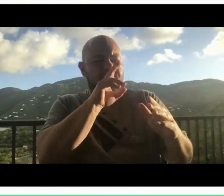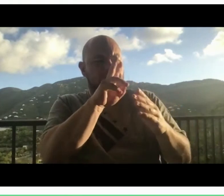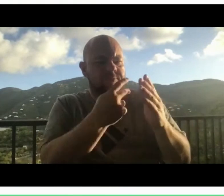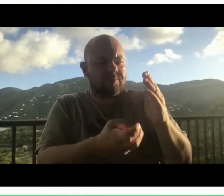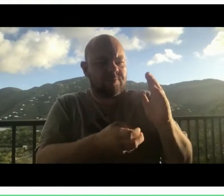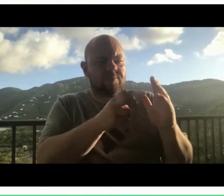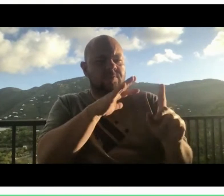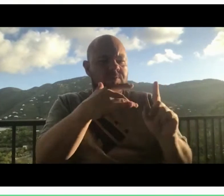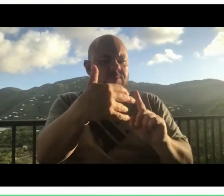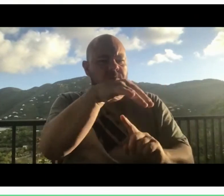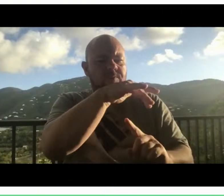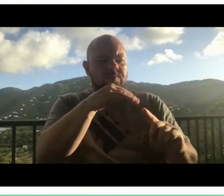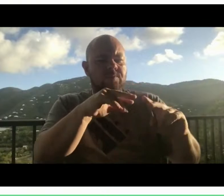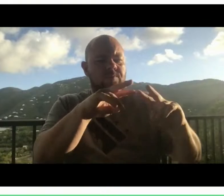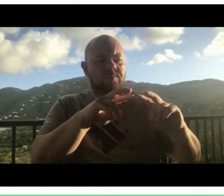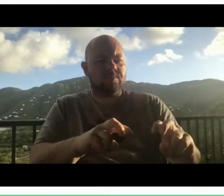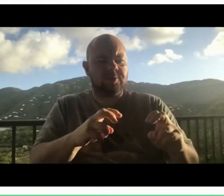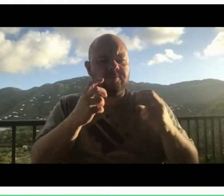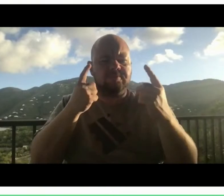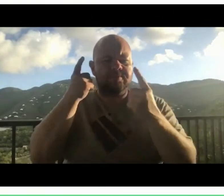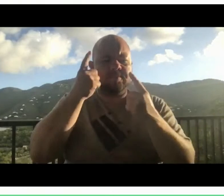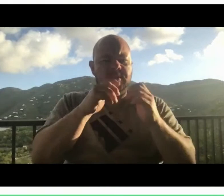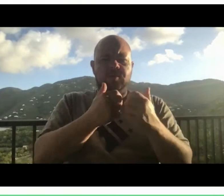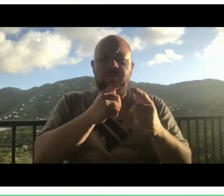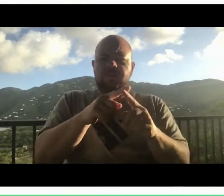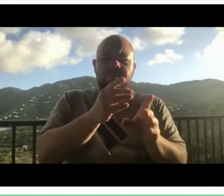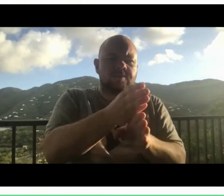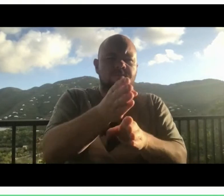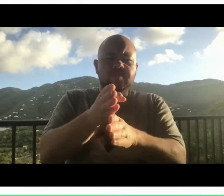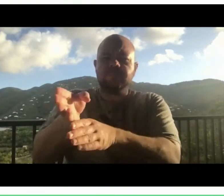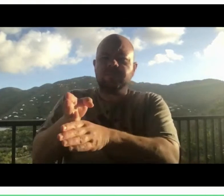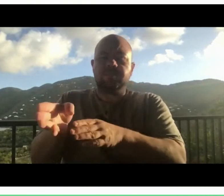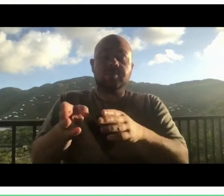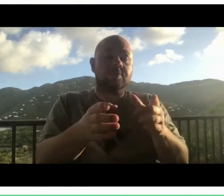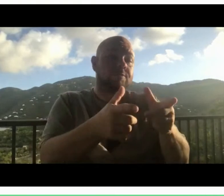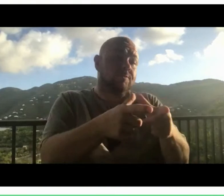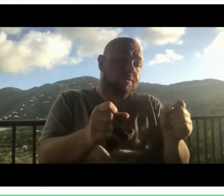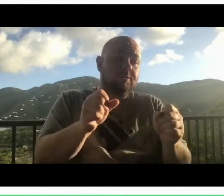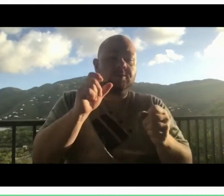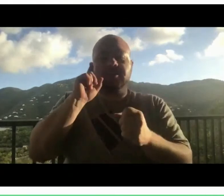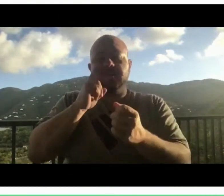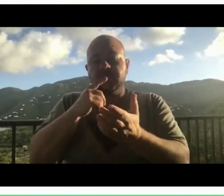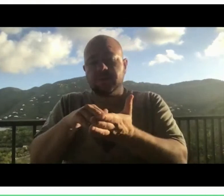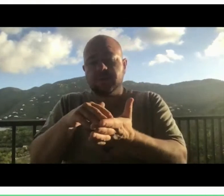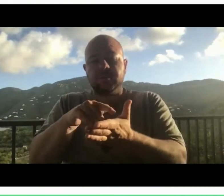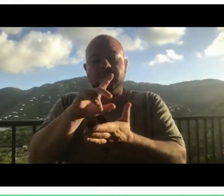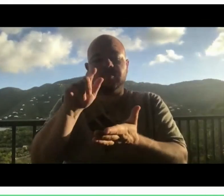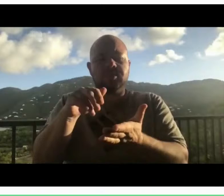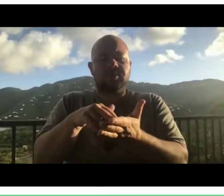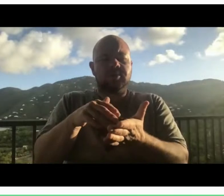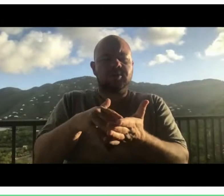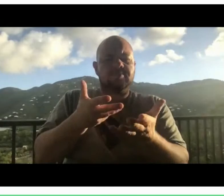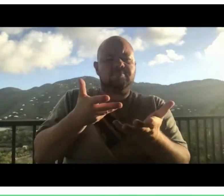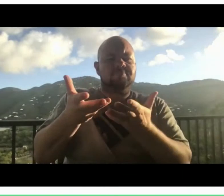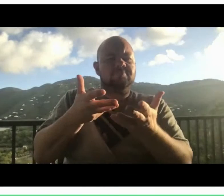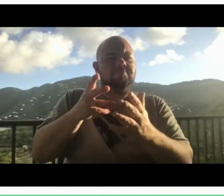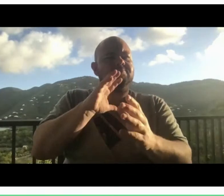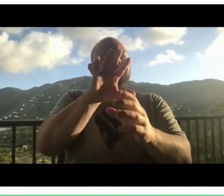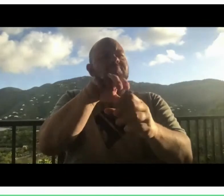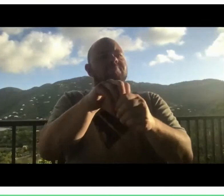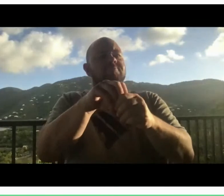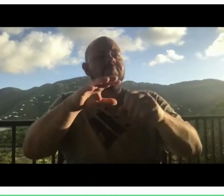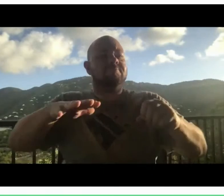We look at language environments and consider fields like linguistics and